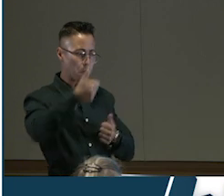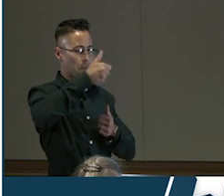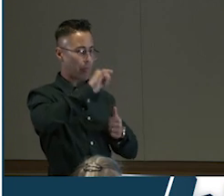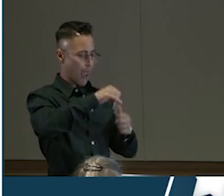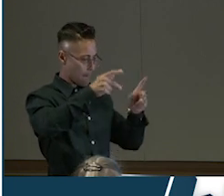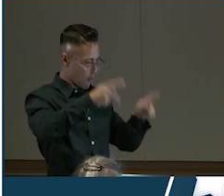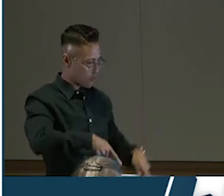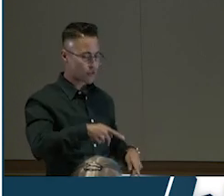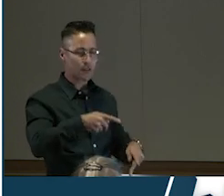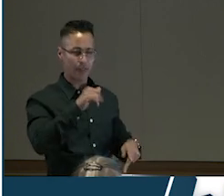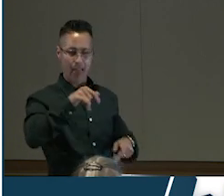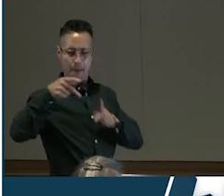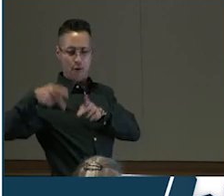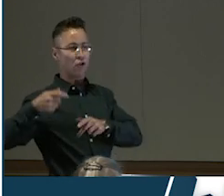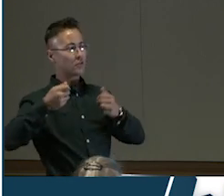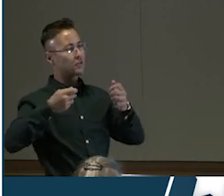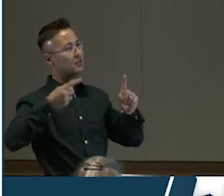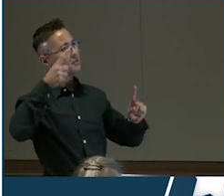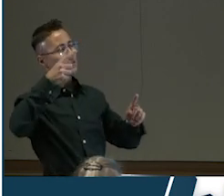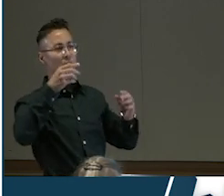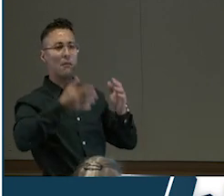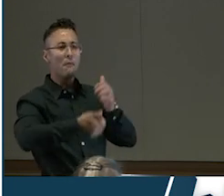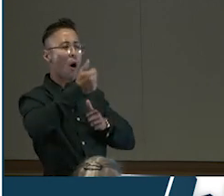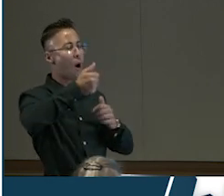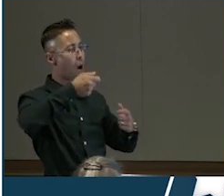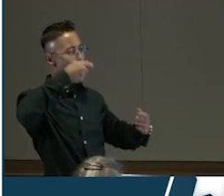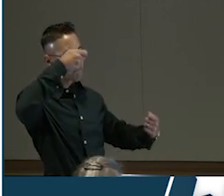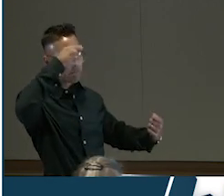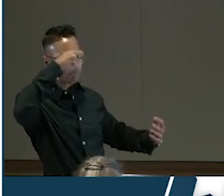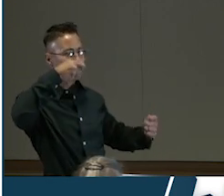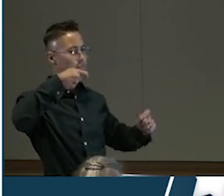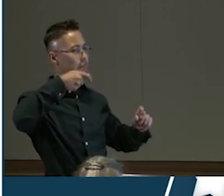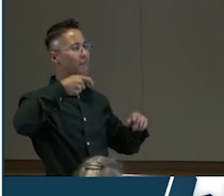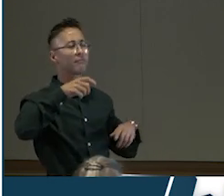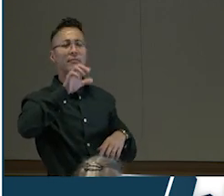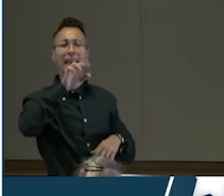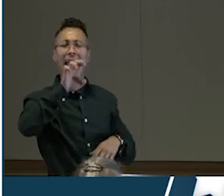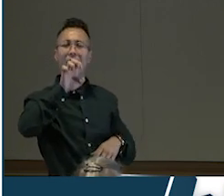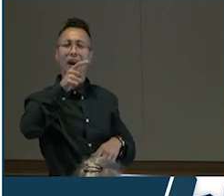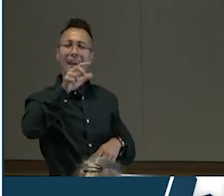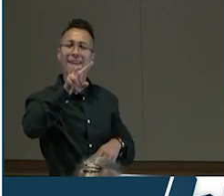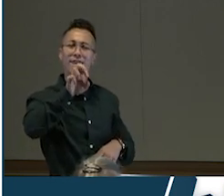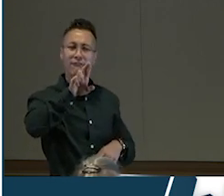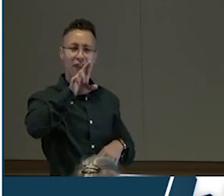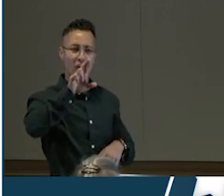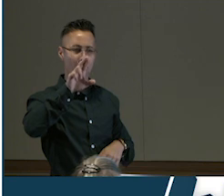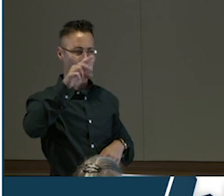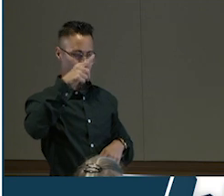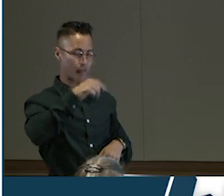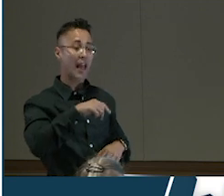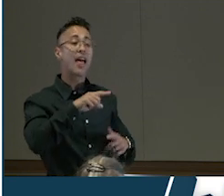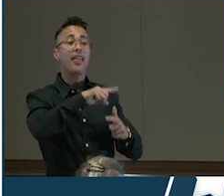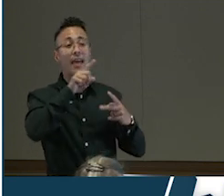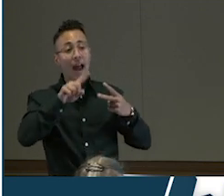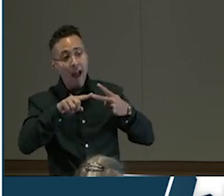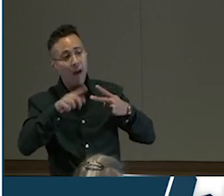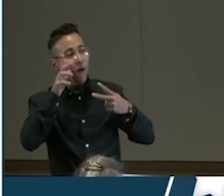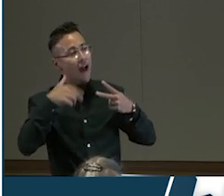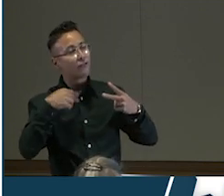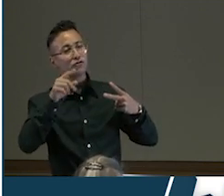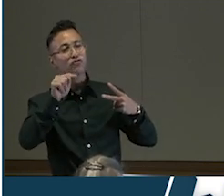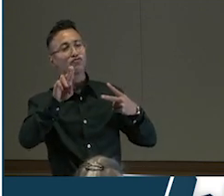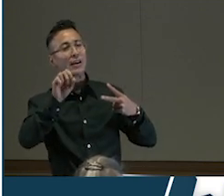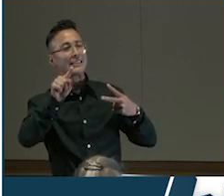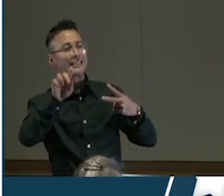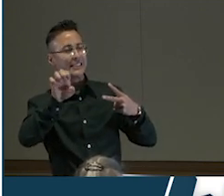the most, empathetic type person, right? The caregiver type personality. And you're going to have a trustee. We want them